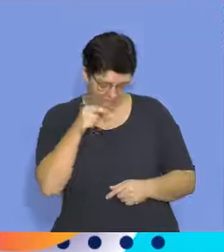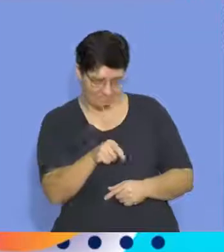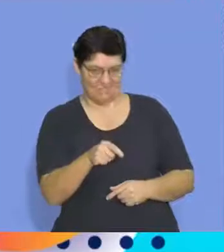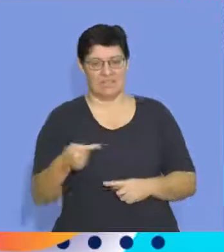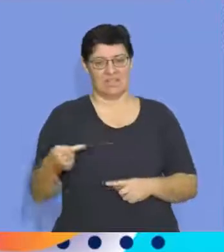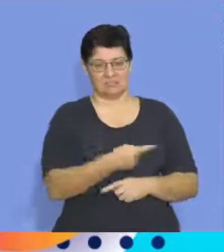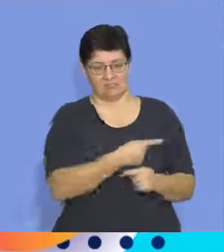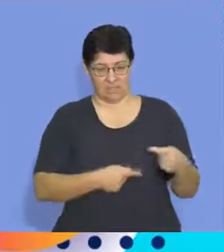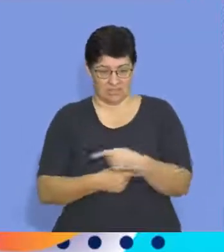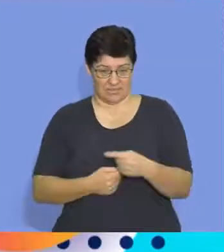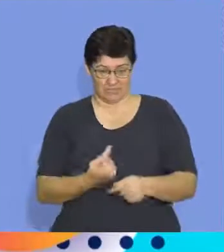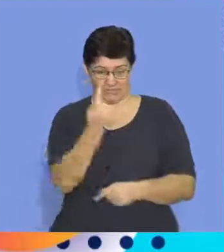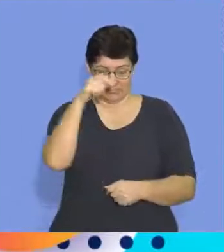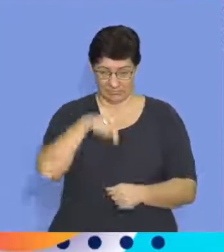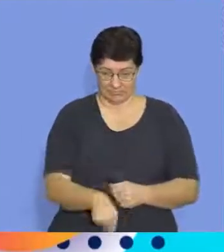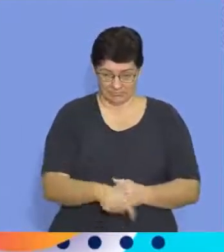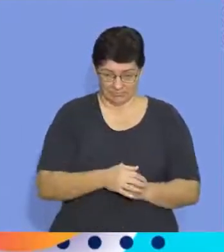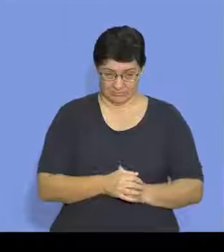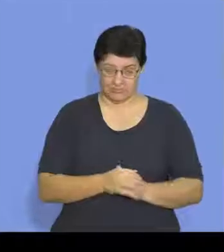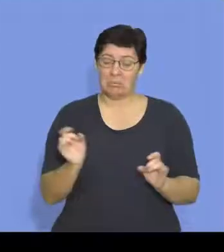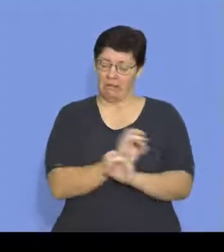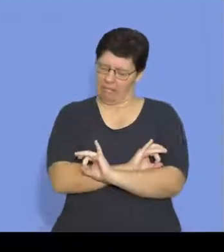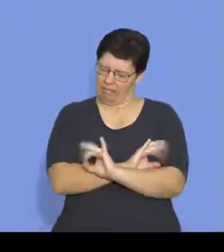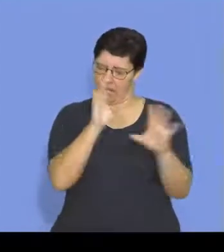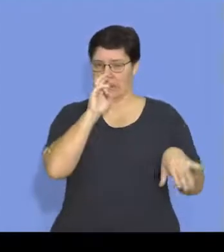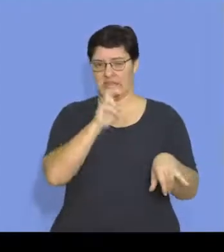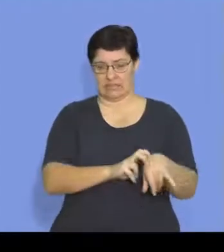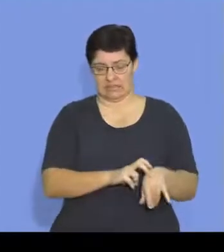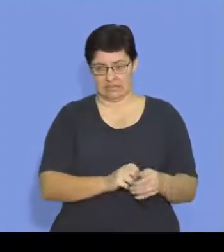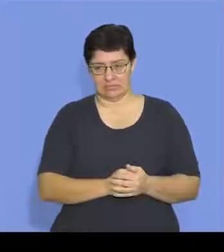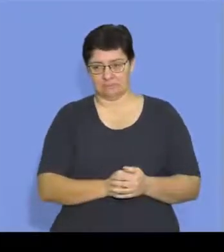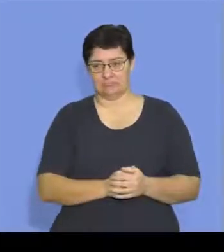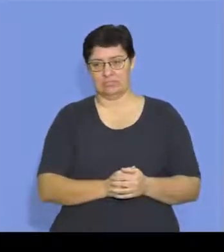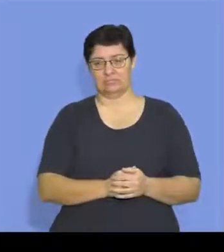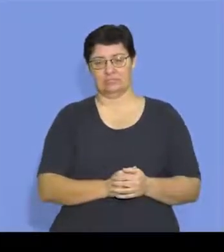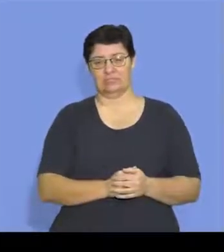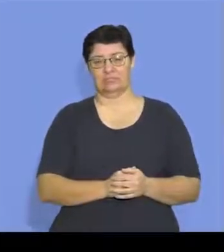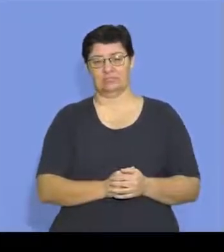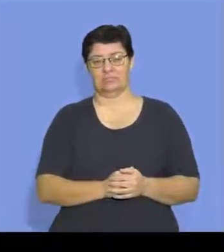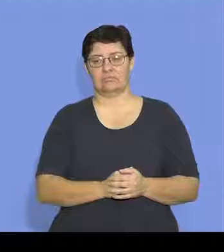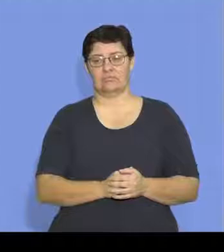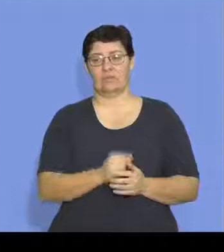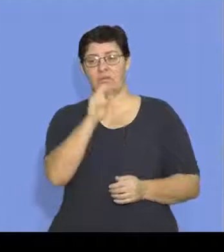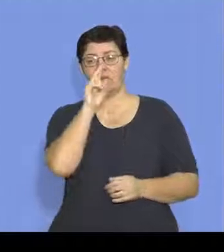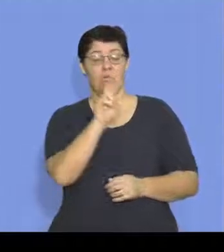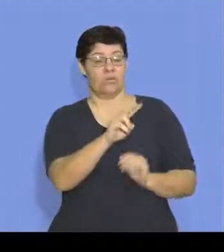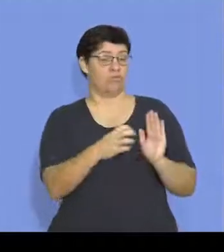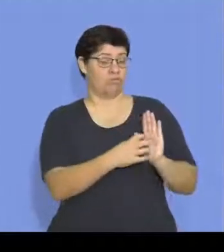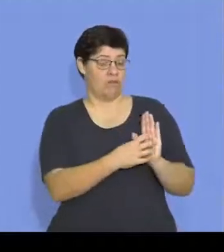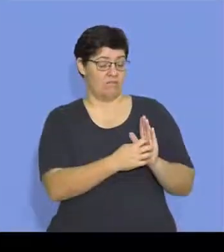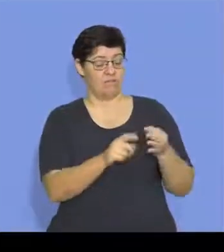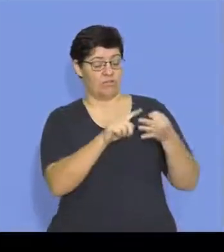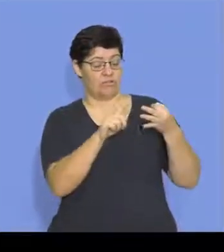be very clear on our directions, okay, because we're dealing with vectors. So when we look at the graphs, we're going to